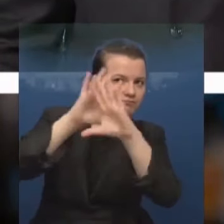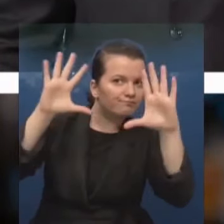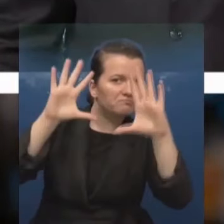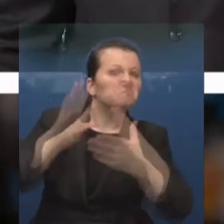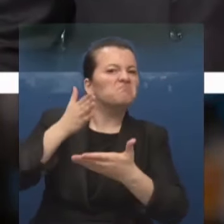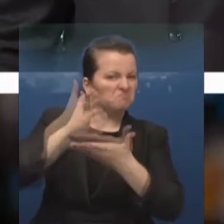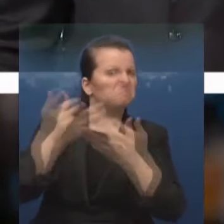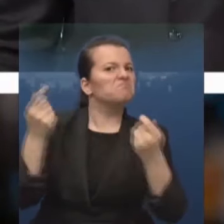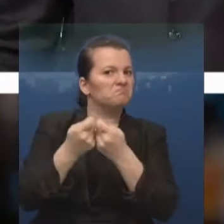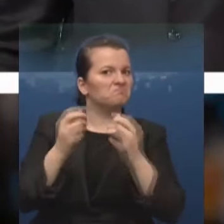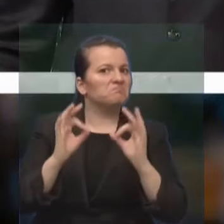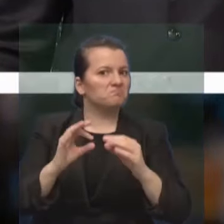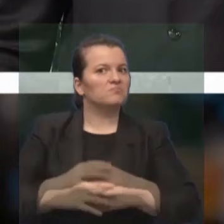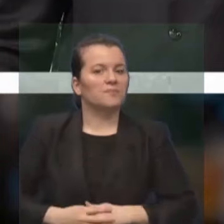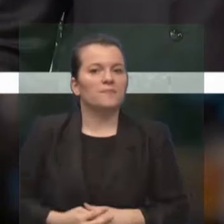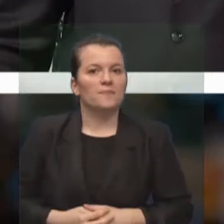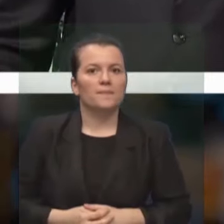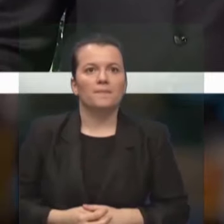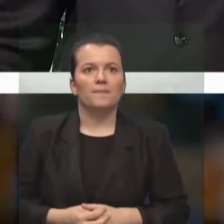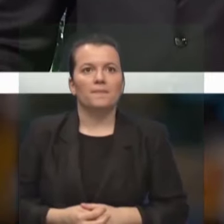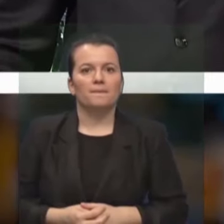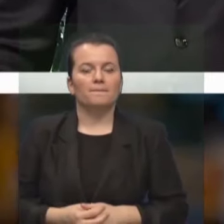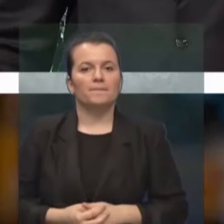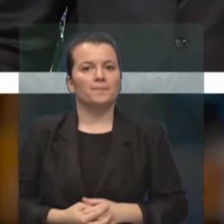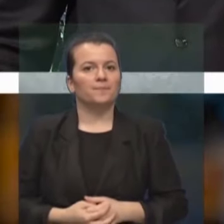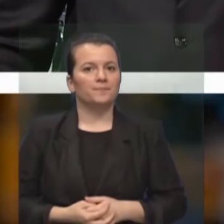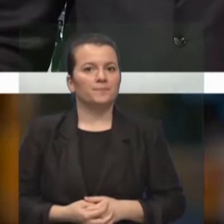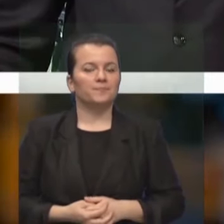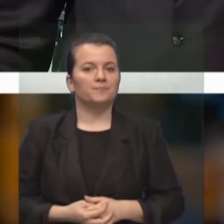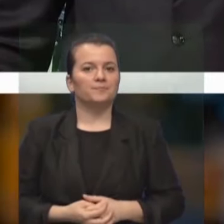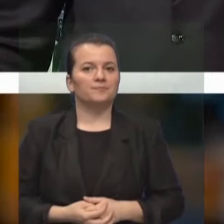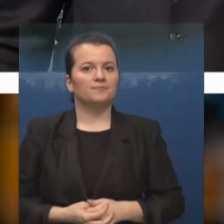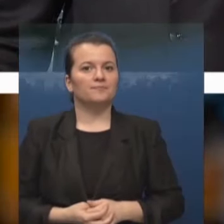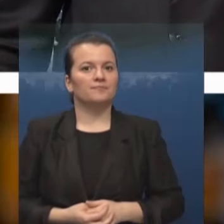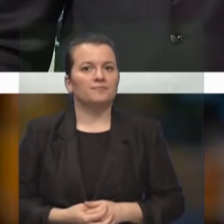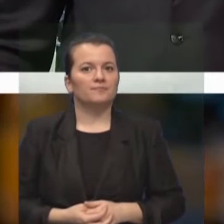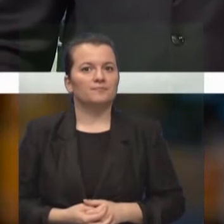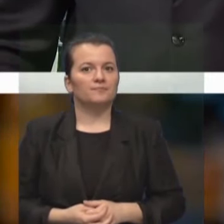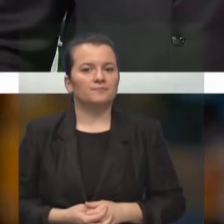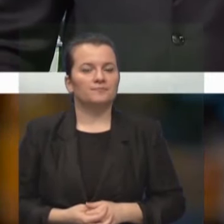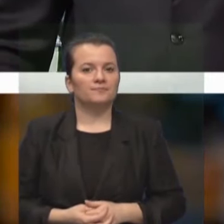In connection with the ordinary AGM, we issued 2 other reports.